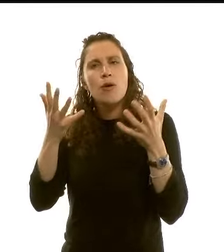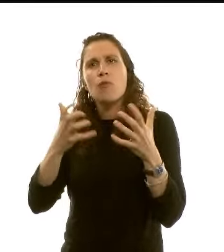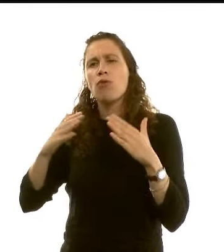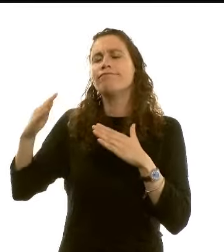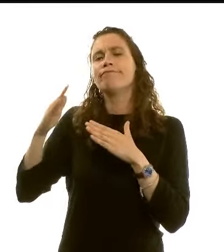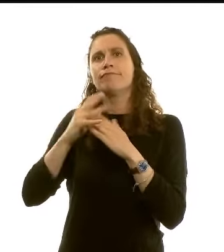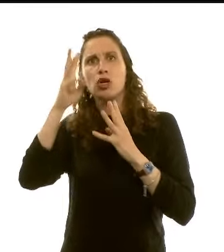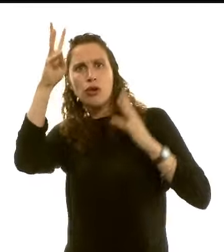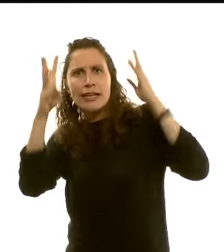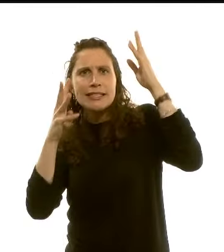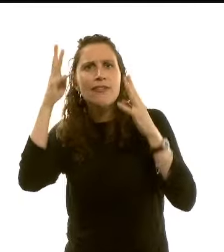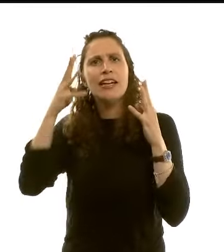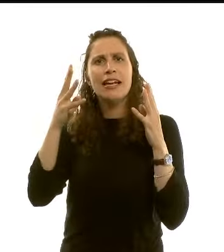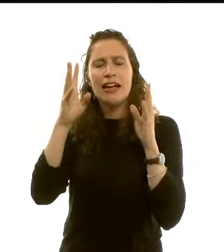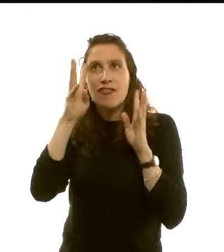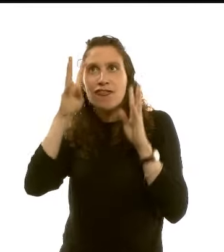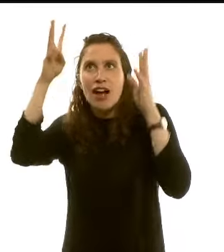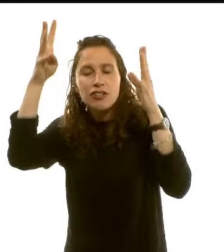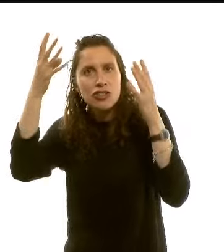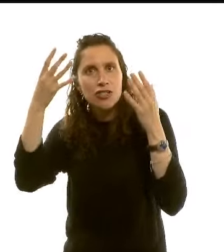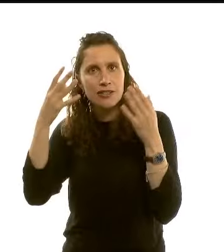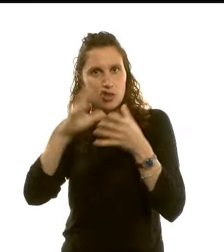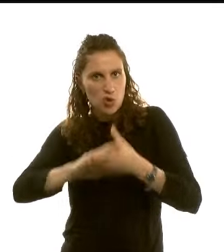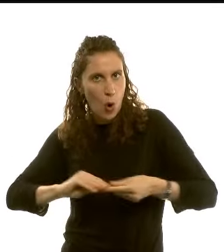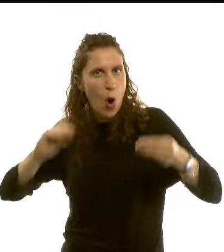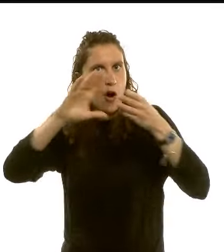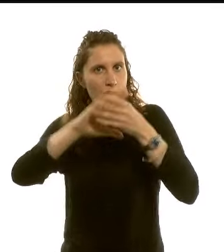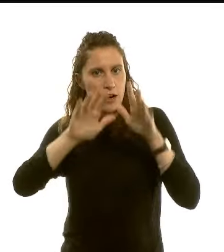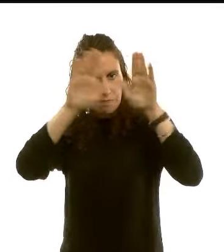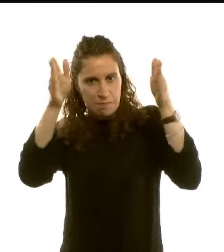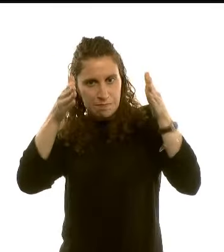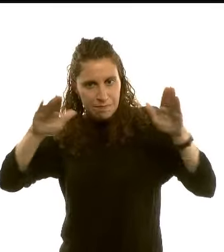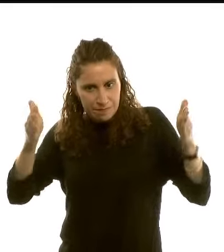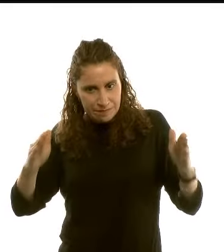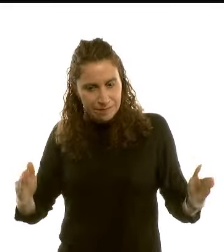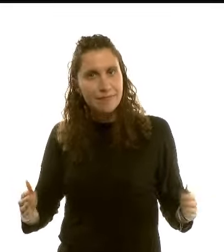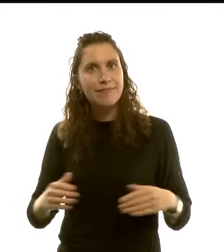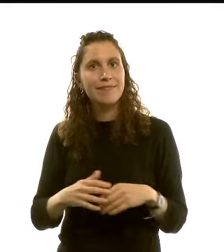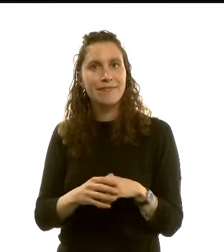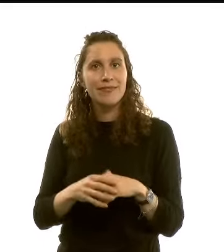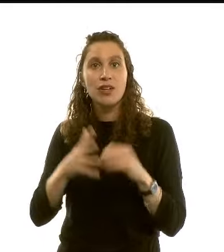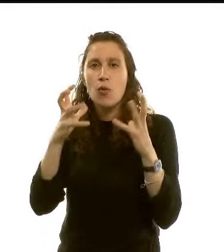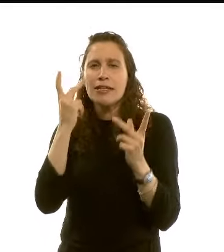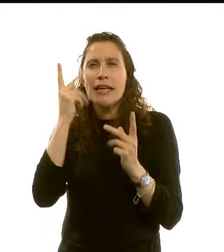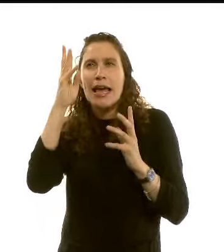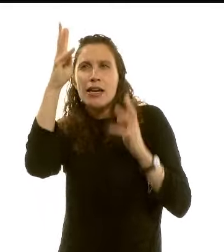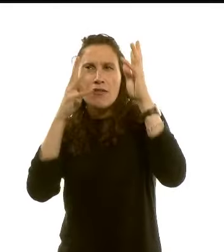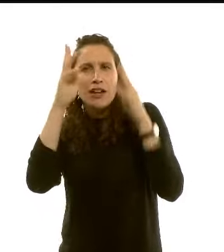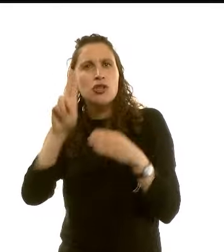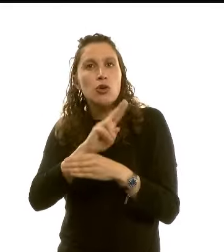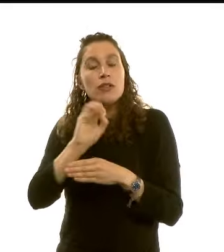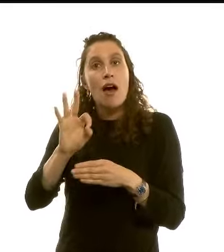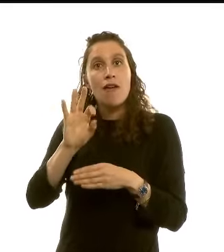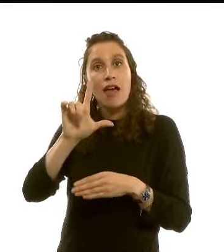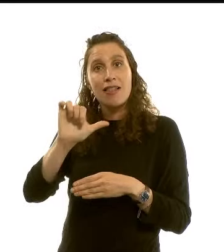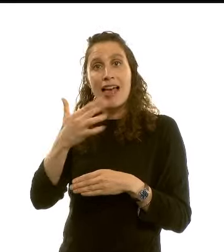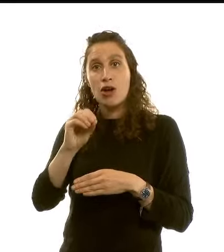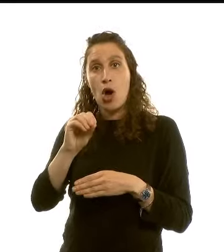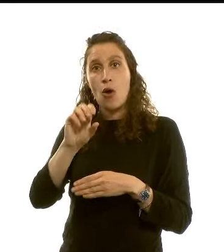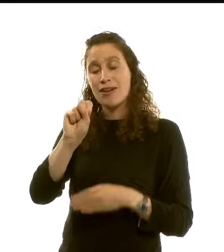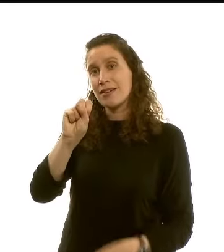creativity, invention, and storytelling. And as an extra little bonus challenge, we want to see some really innovative uses of both LEGO